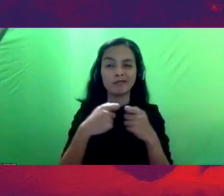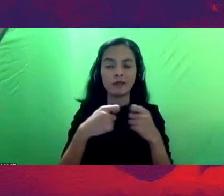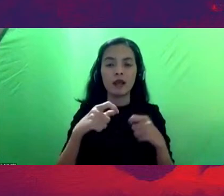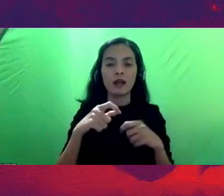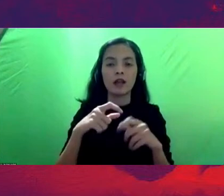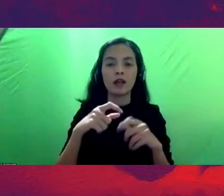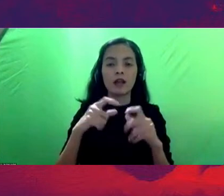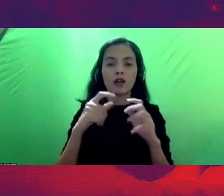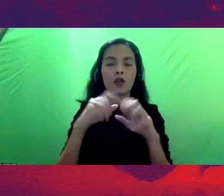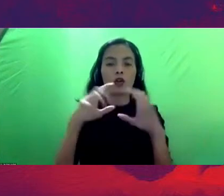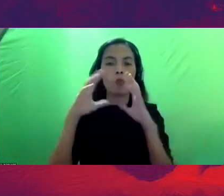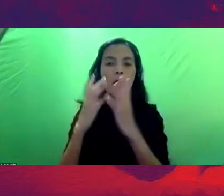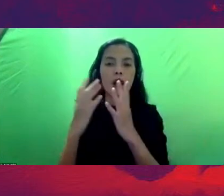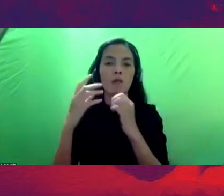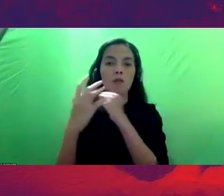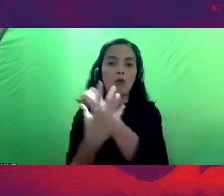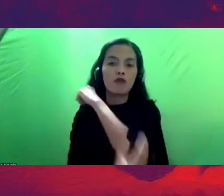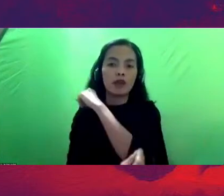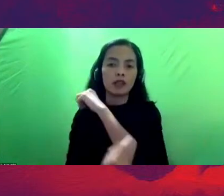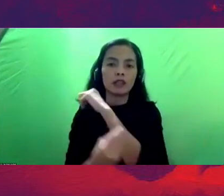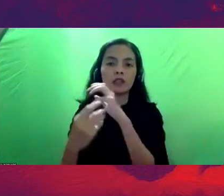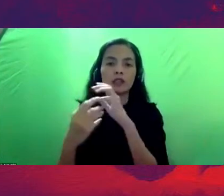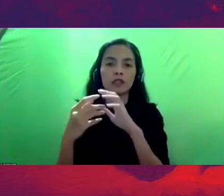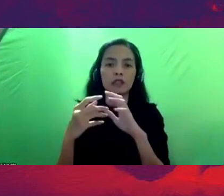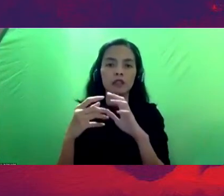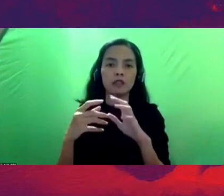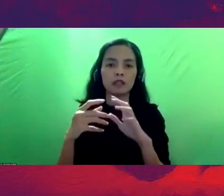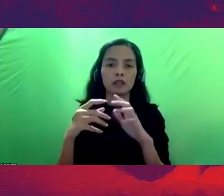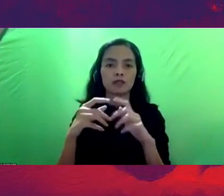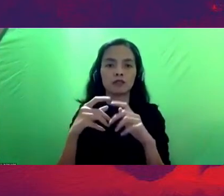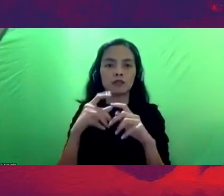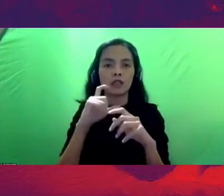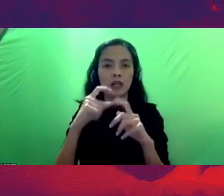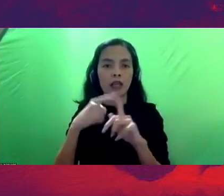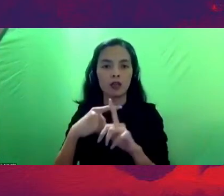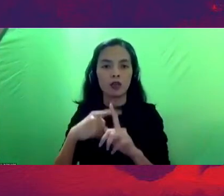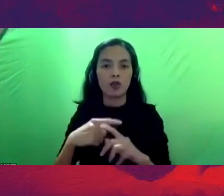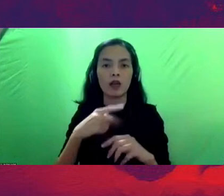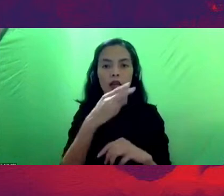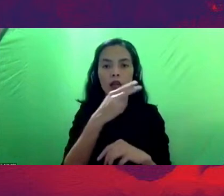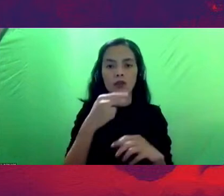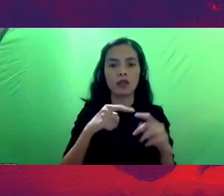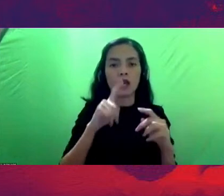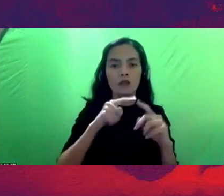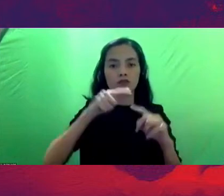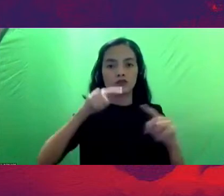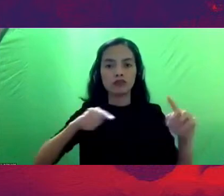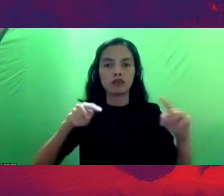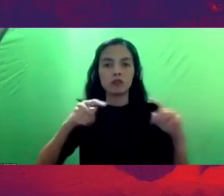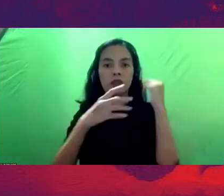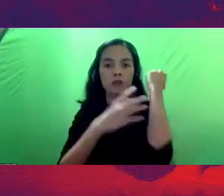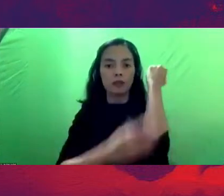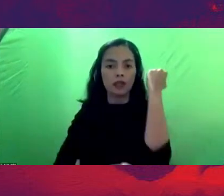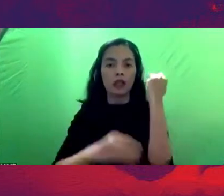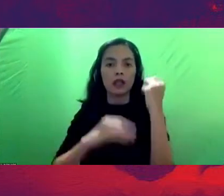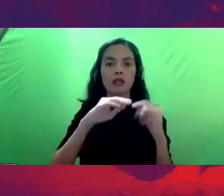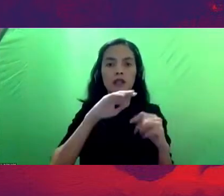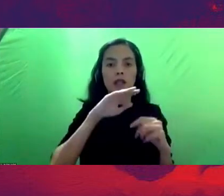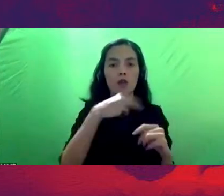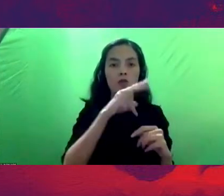that Indonesia came close to halving their level of multidimensional poverty between 2012